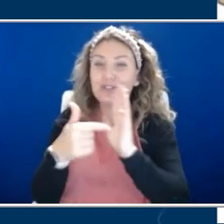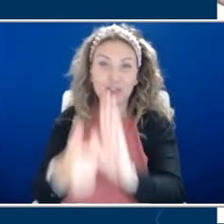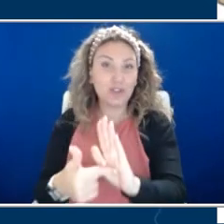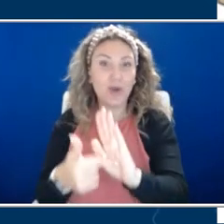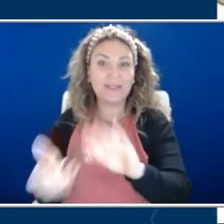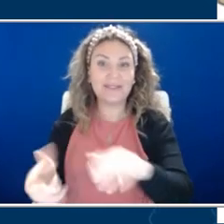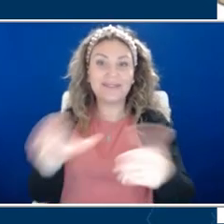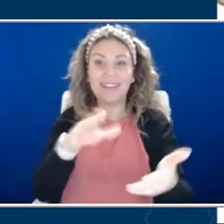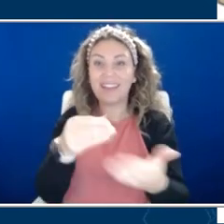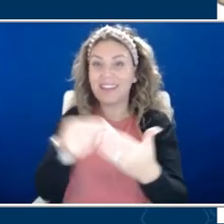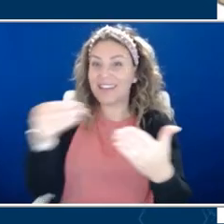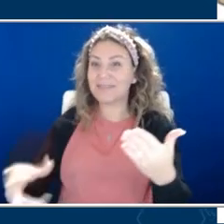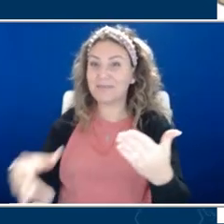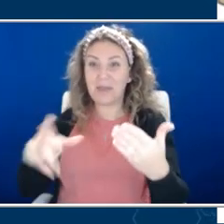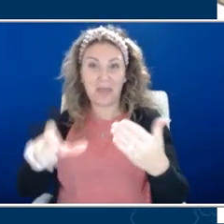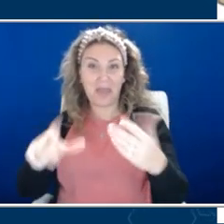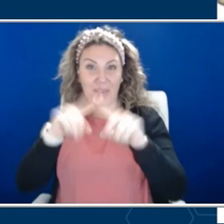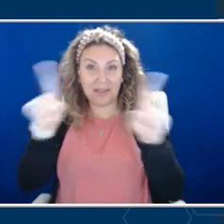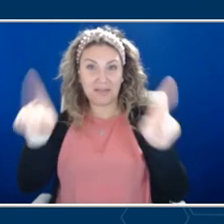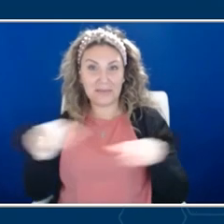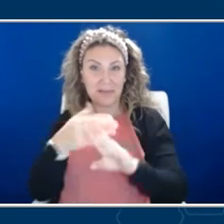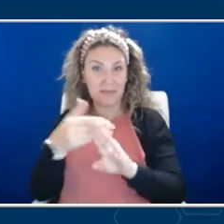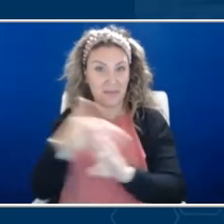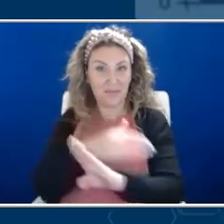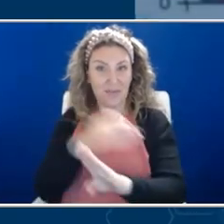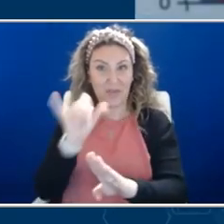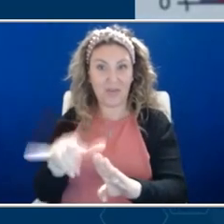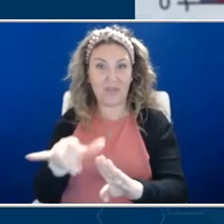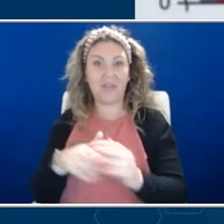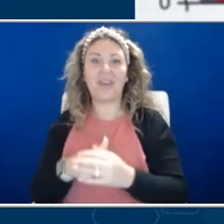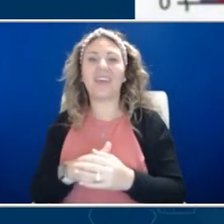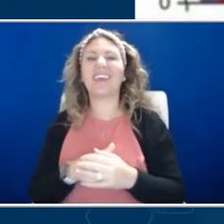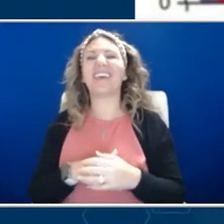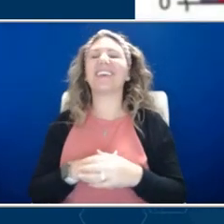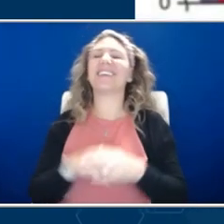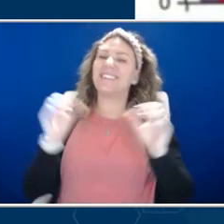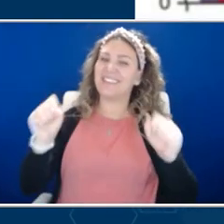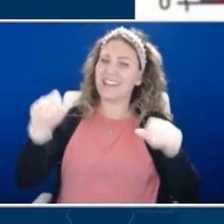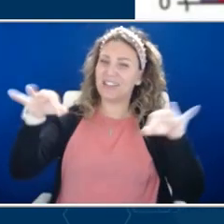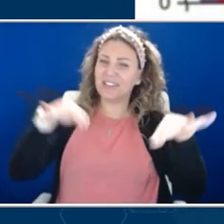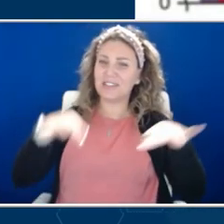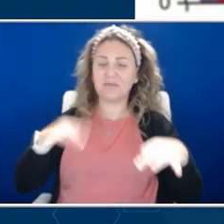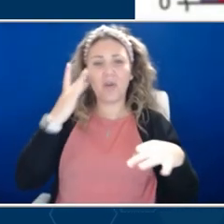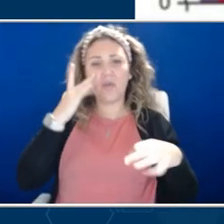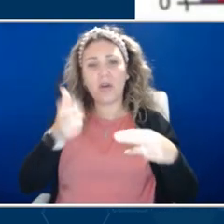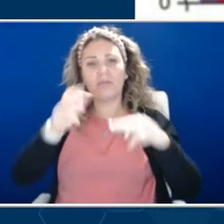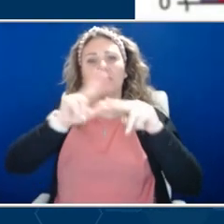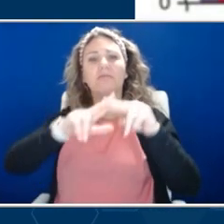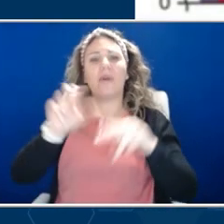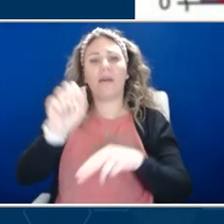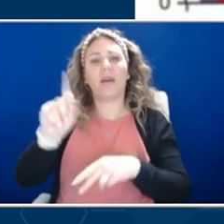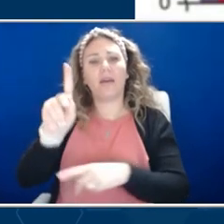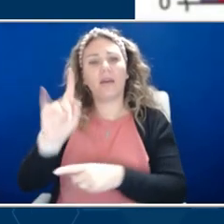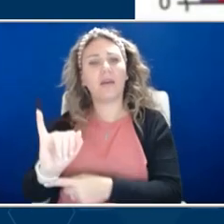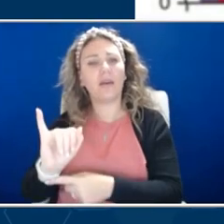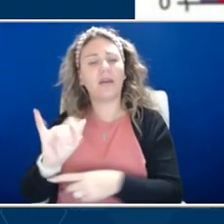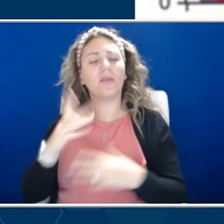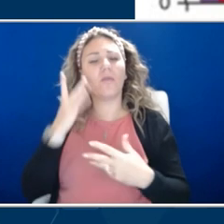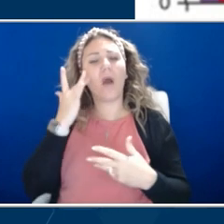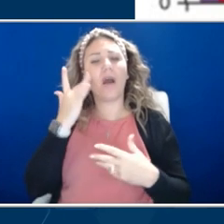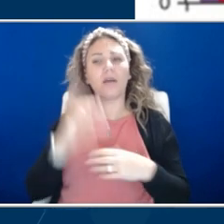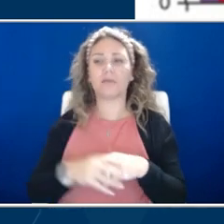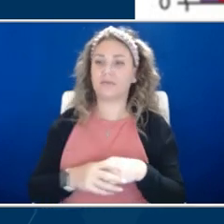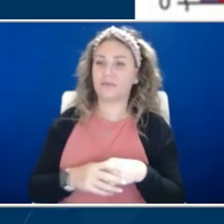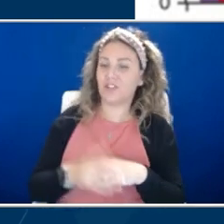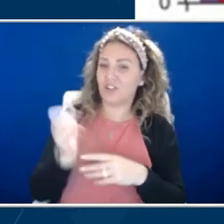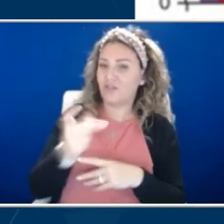prior to that? Yeah. But you could probably talk to us a little bit. Talk to us about why is there this rising rate of acute kidney injury, Alan? So there are a couple of